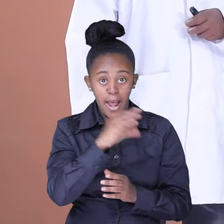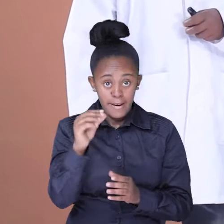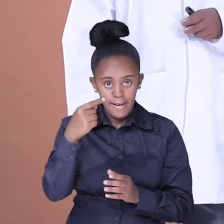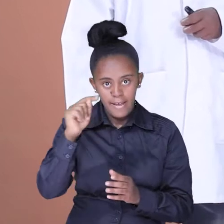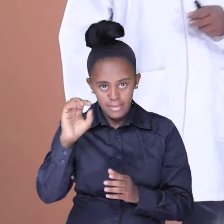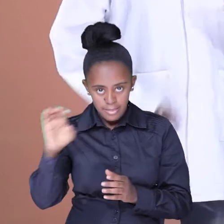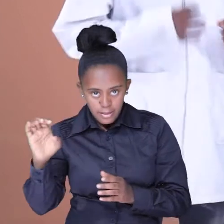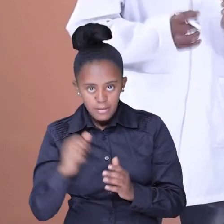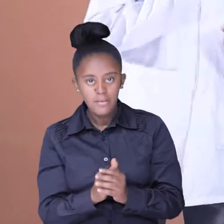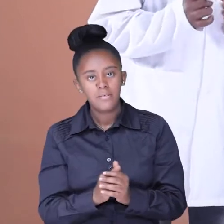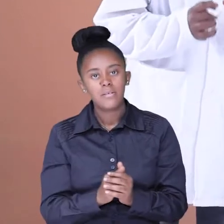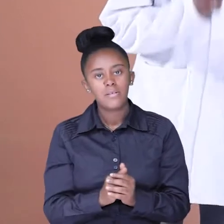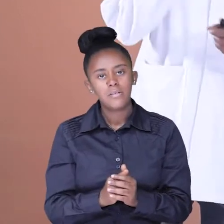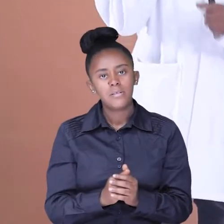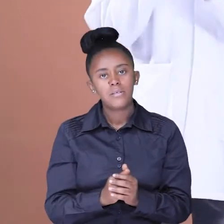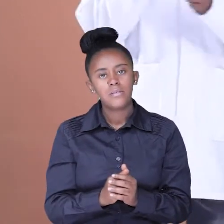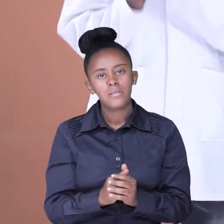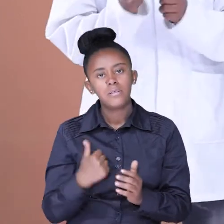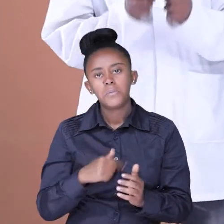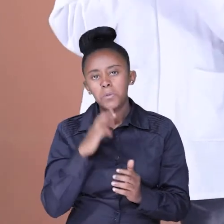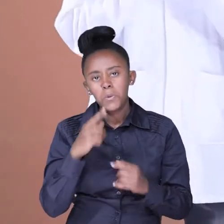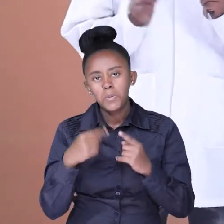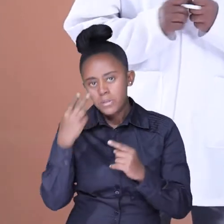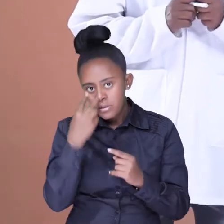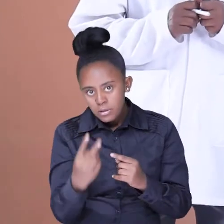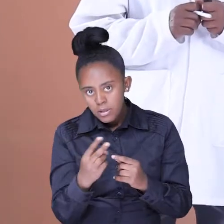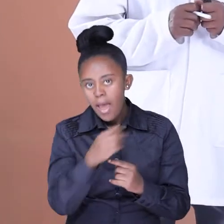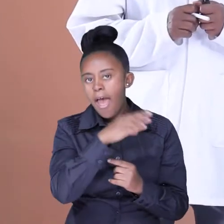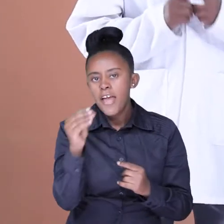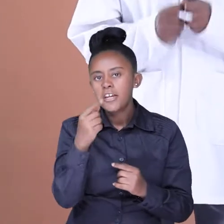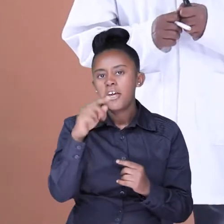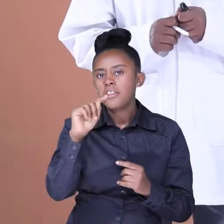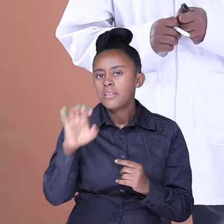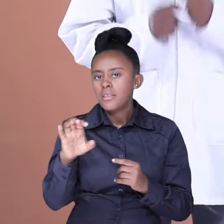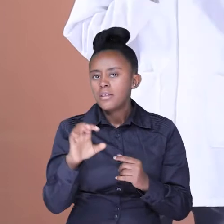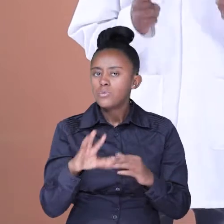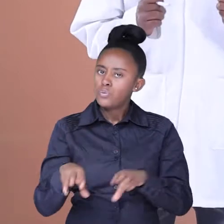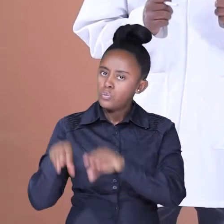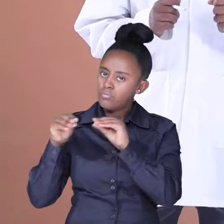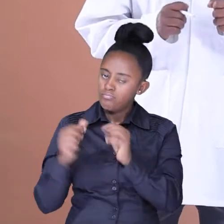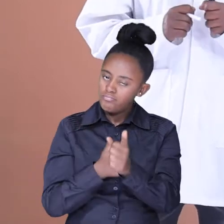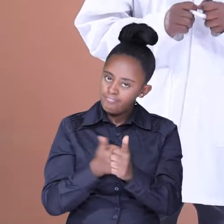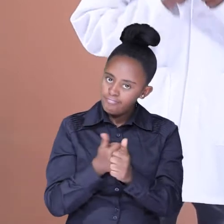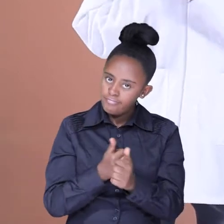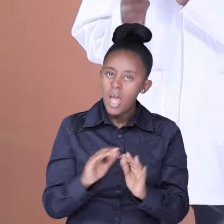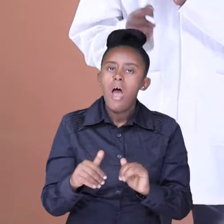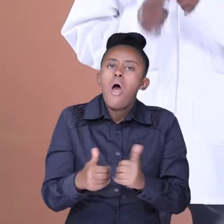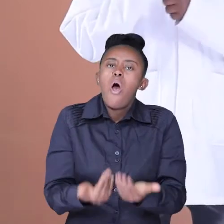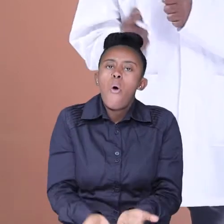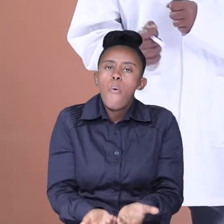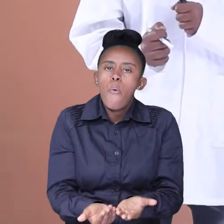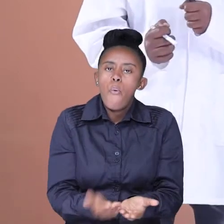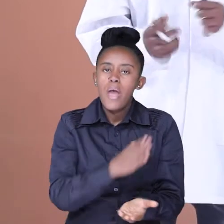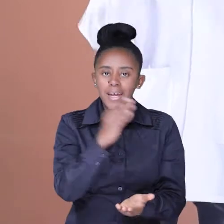gates. We are going to see about the property of AND gates. Student, follow me. How the AND gate